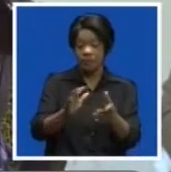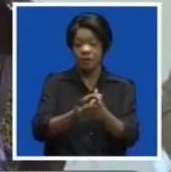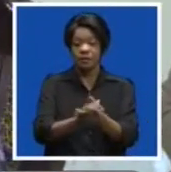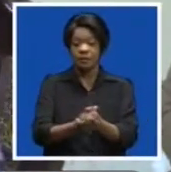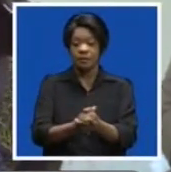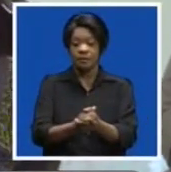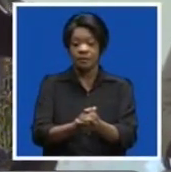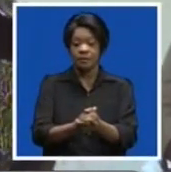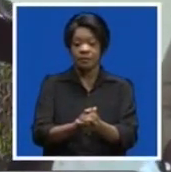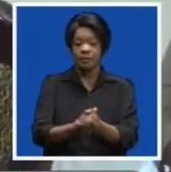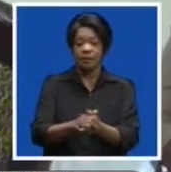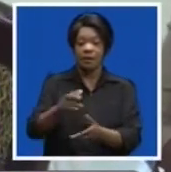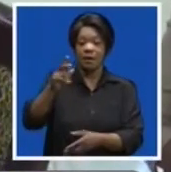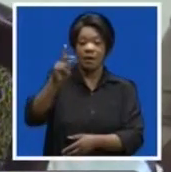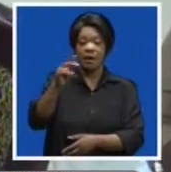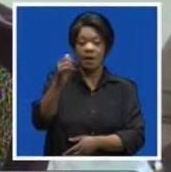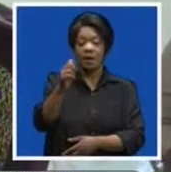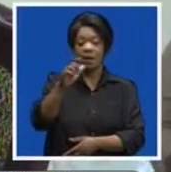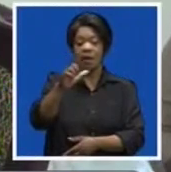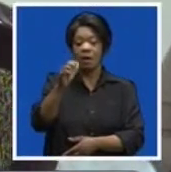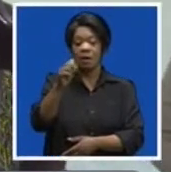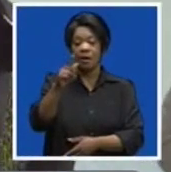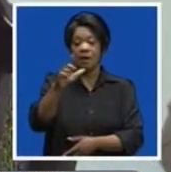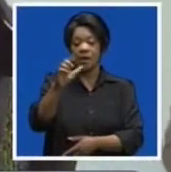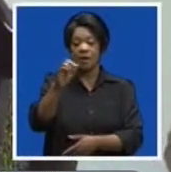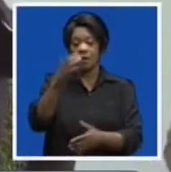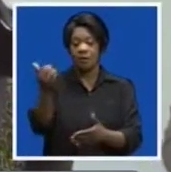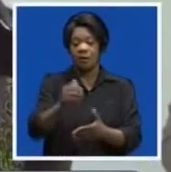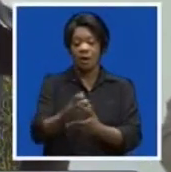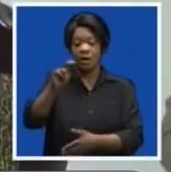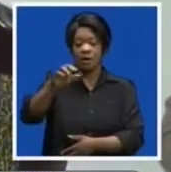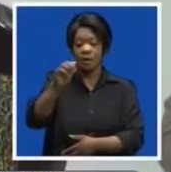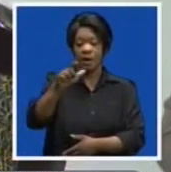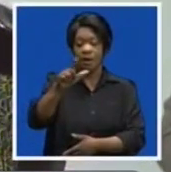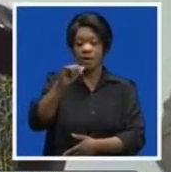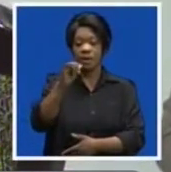Nyampande, Kalindawalo, and probably